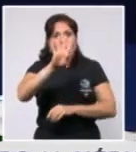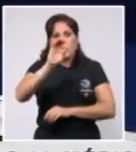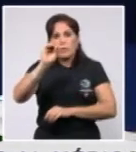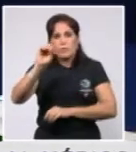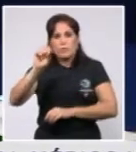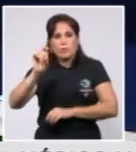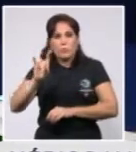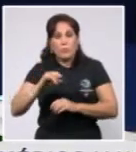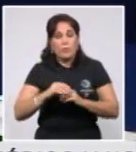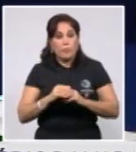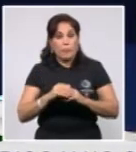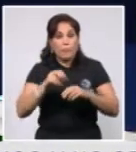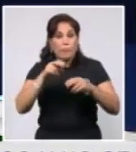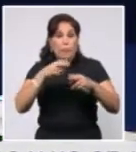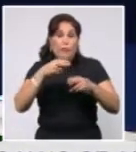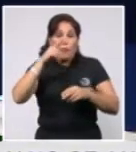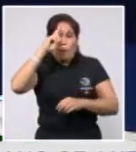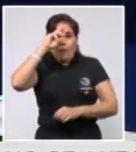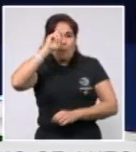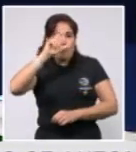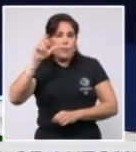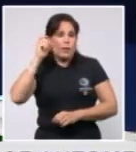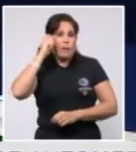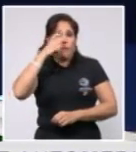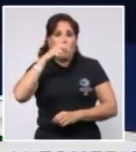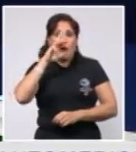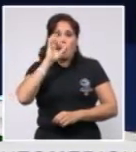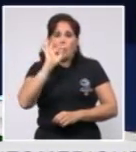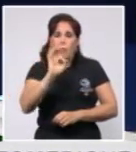322 in the Fructuoso Rodriguez Hospital,